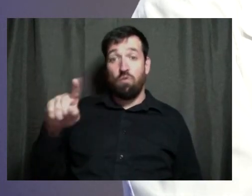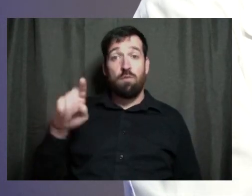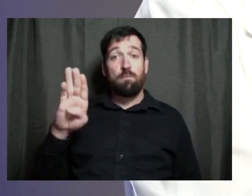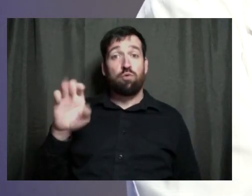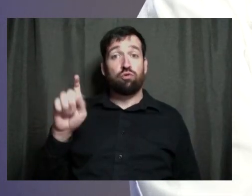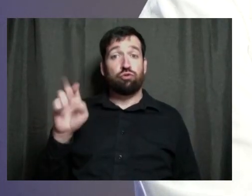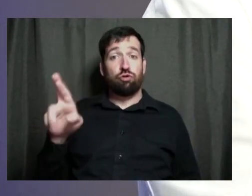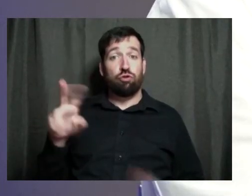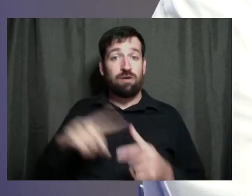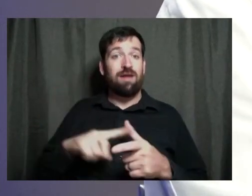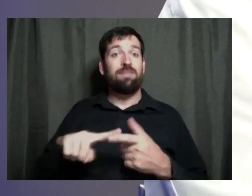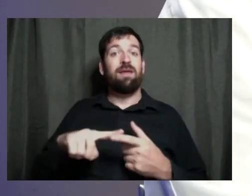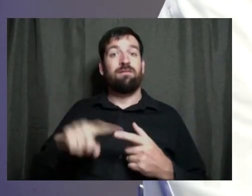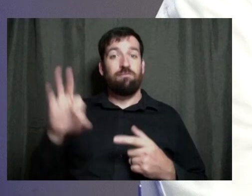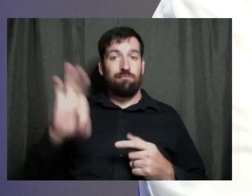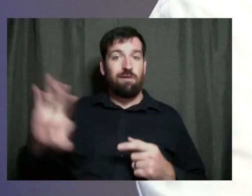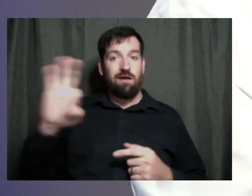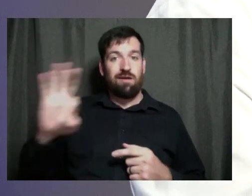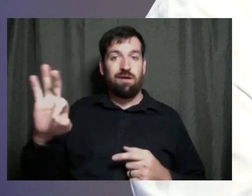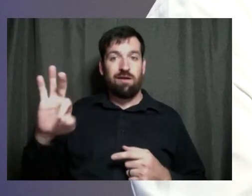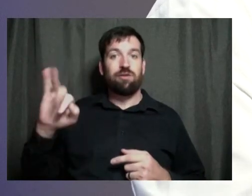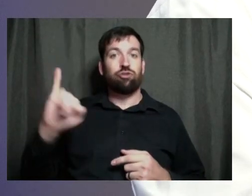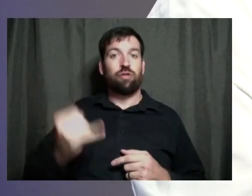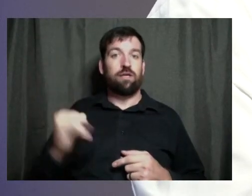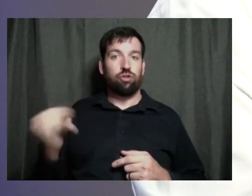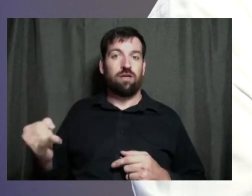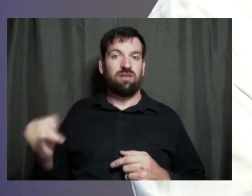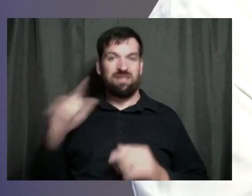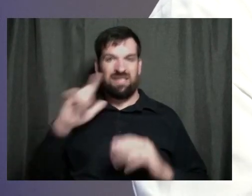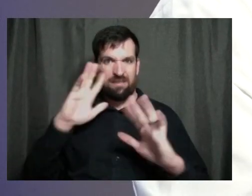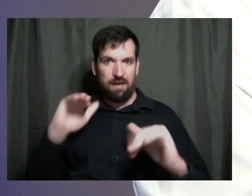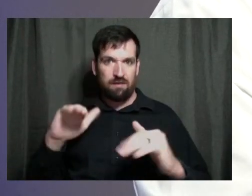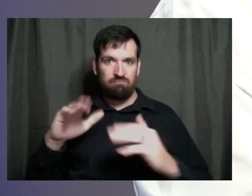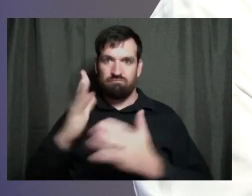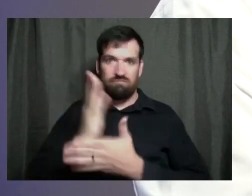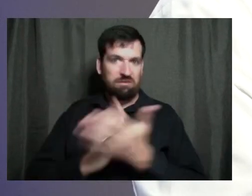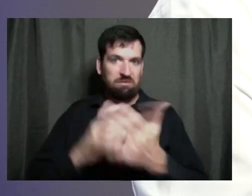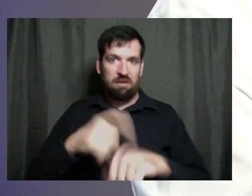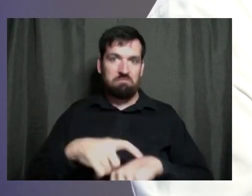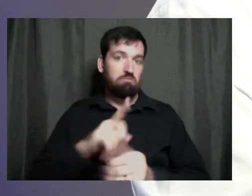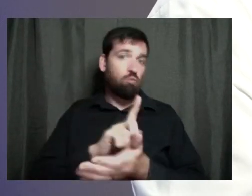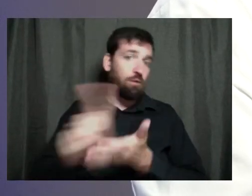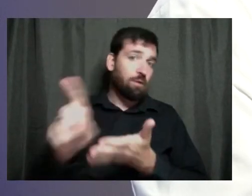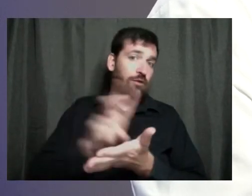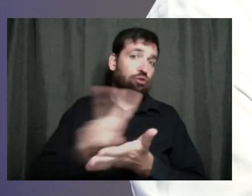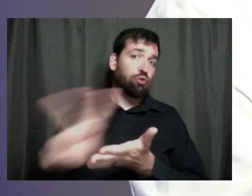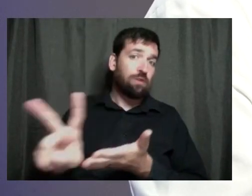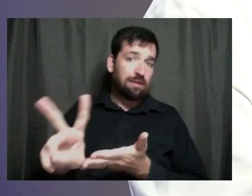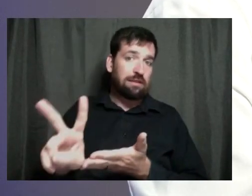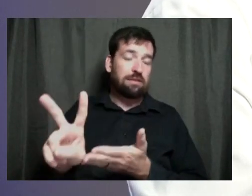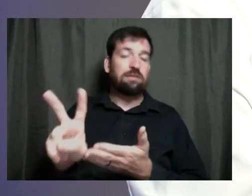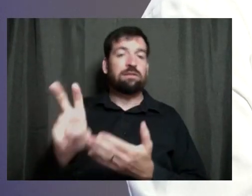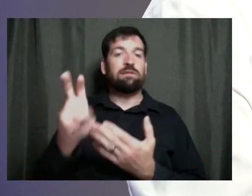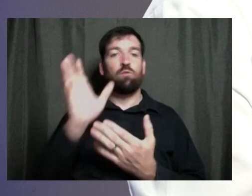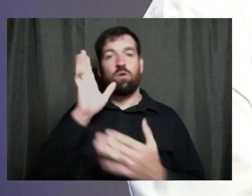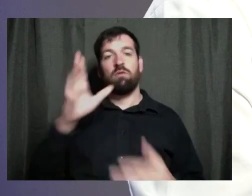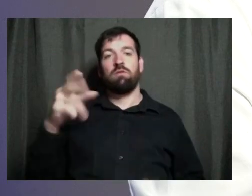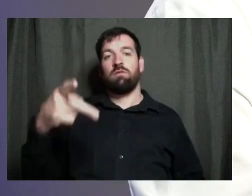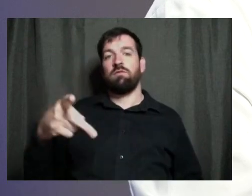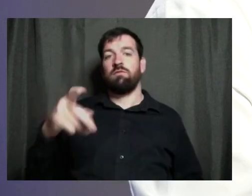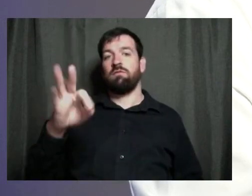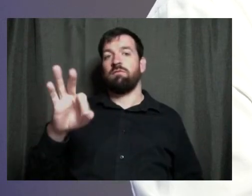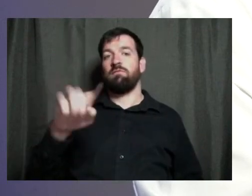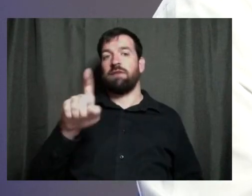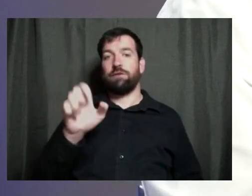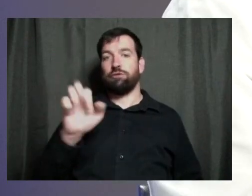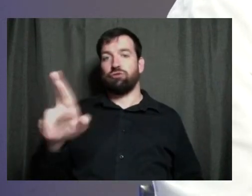it's J&J. And we expect sometime in the next 1 to 2 weeks that we're going to hear about Pfizer vaccine in 5 to 11-year-olds